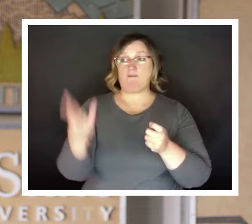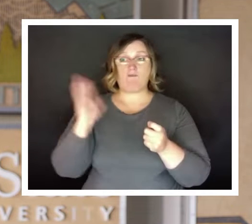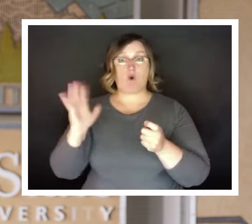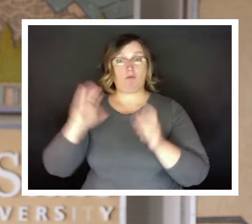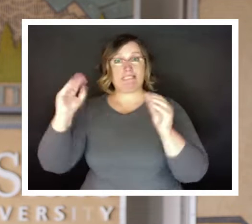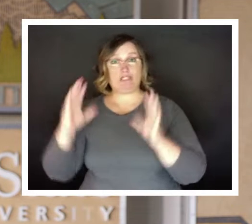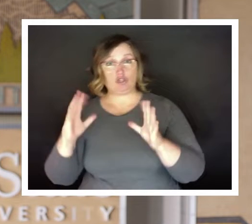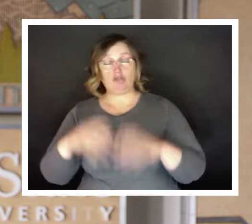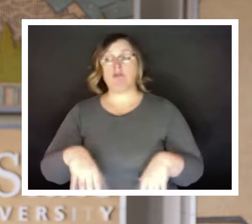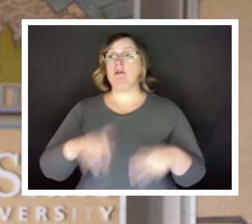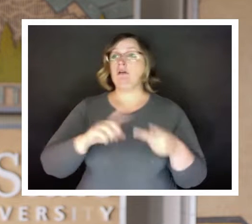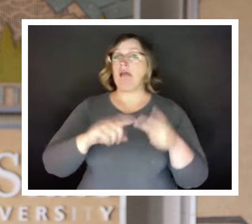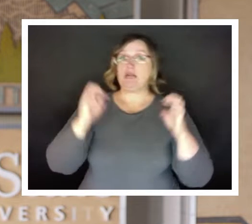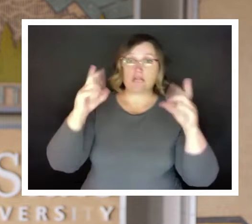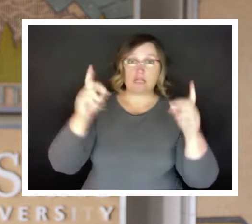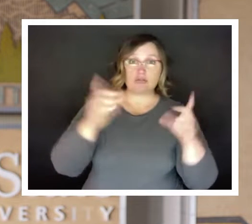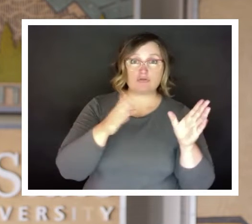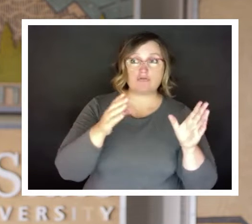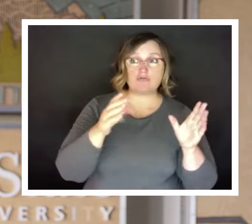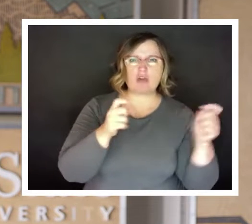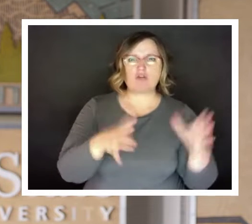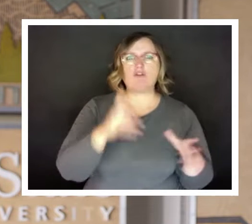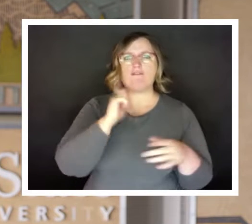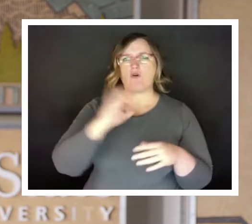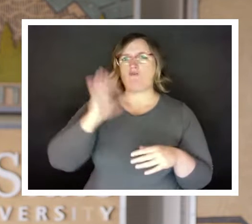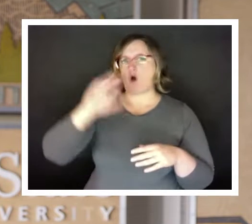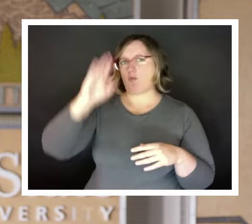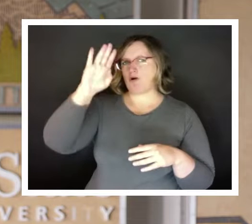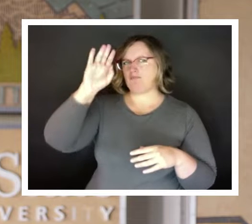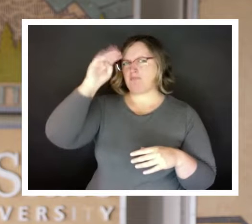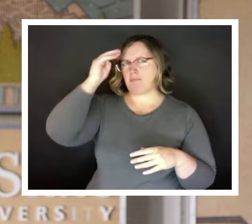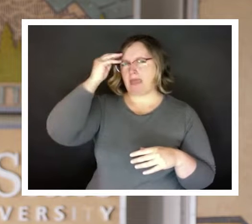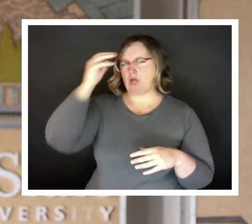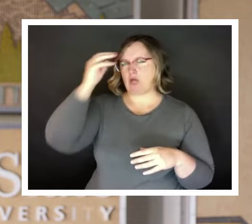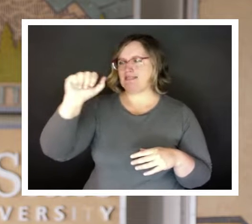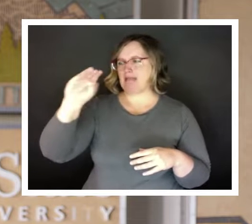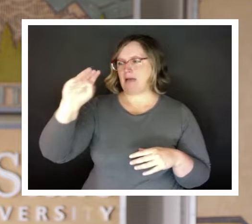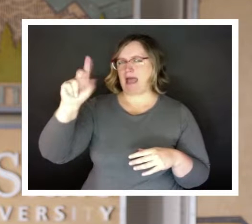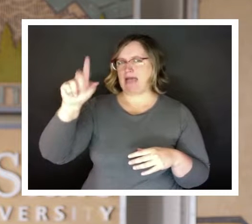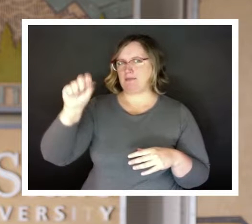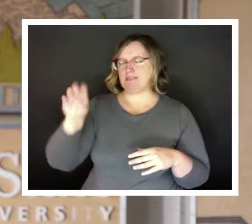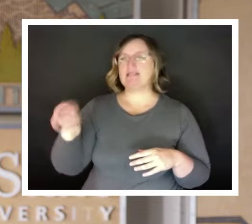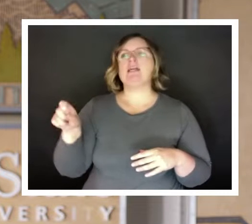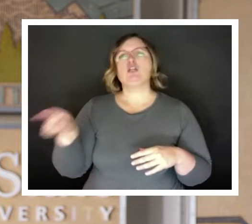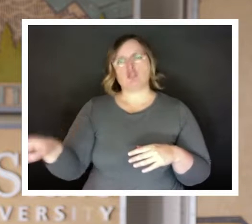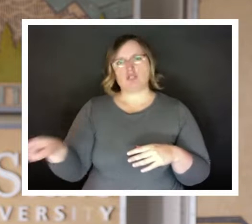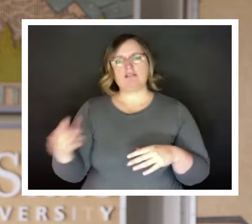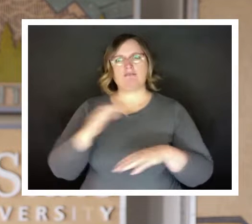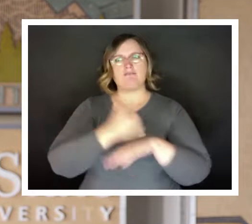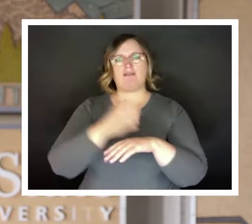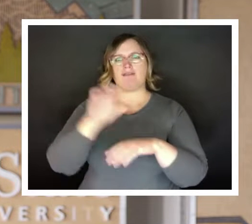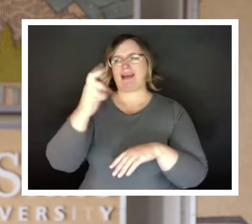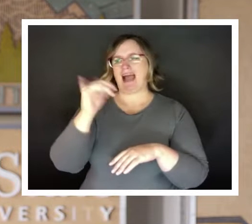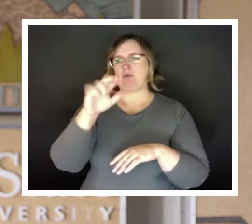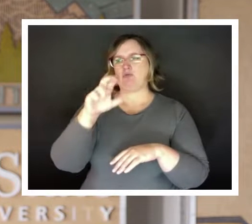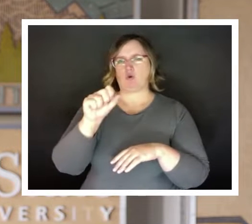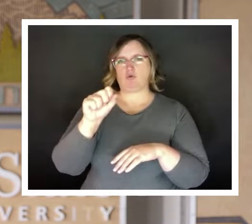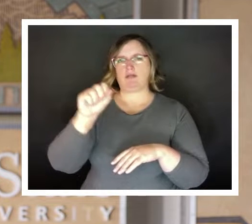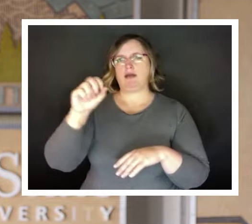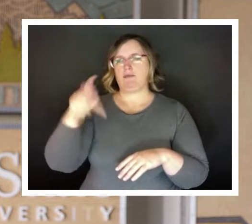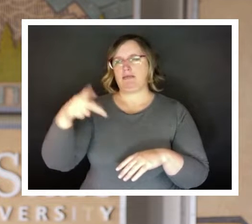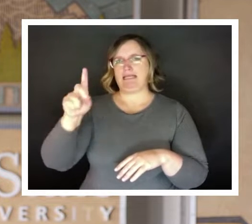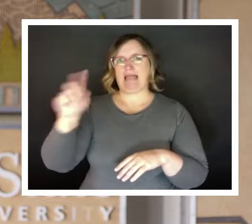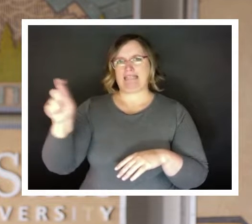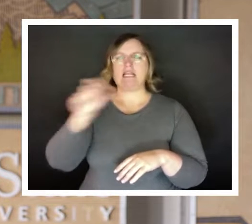education director for former Mayor Sam Adams, Ms. Thorne Ladd is the co-founder of Kairos PDX, a nonprofit dedicated to